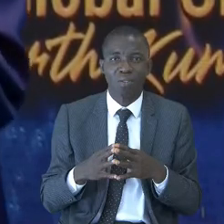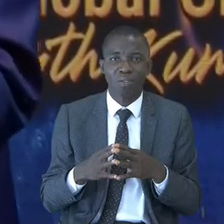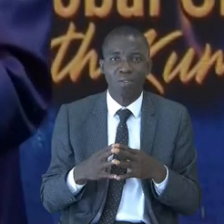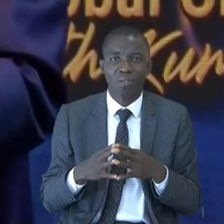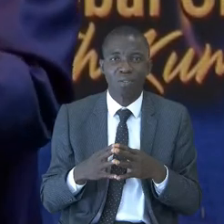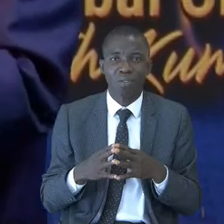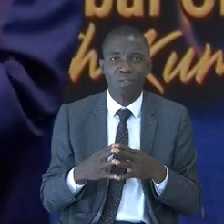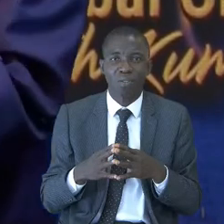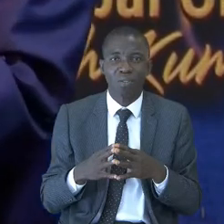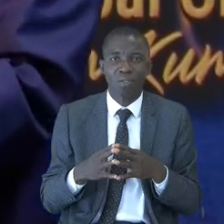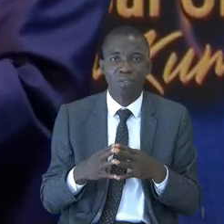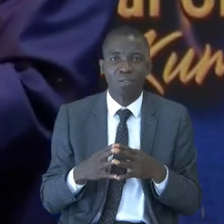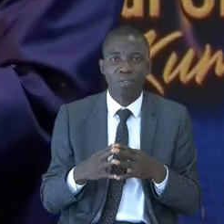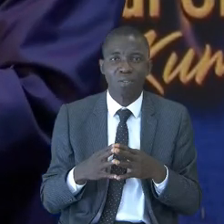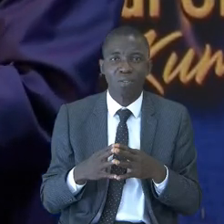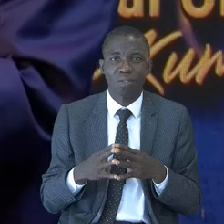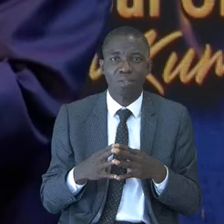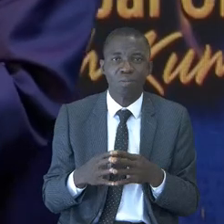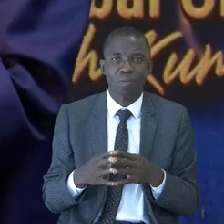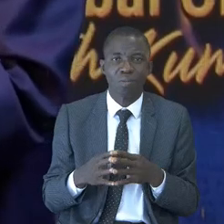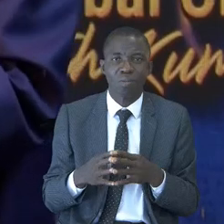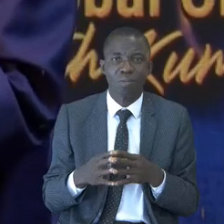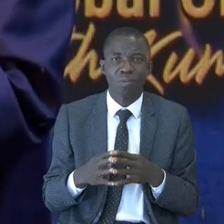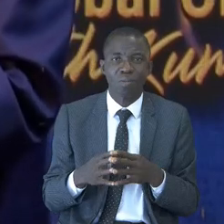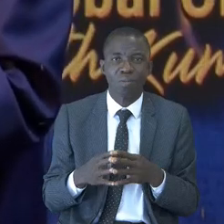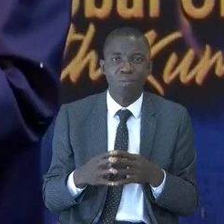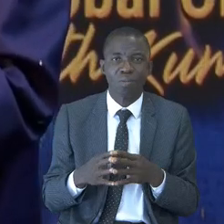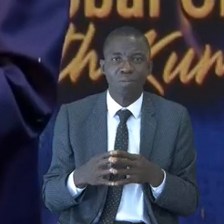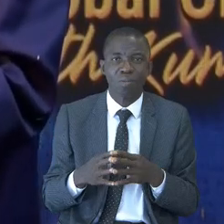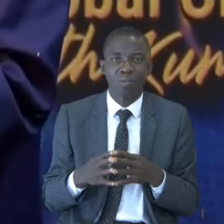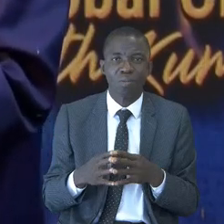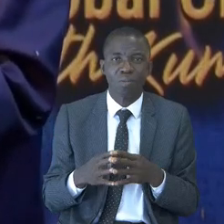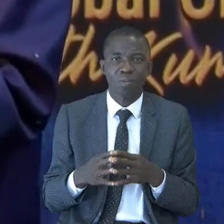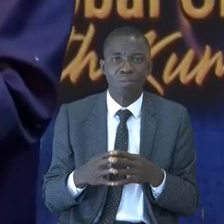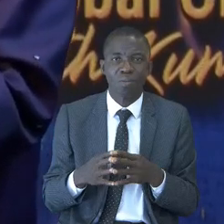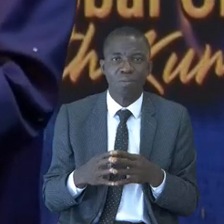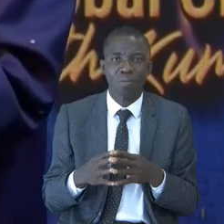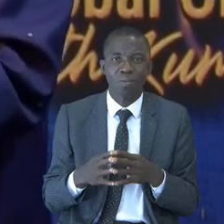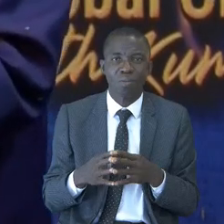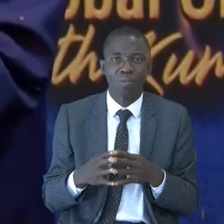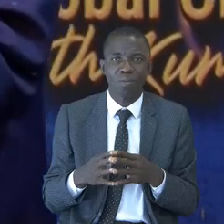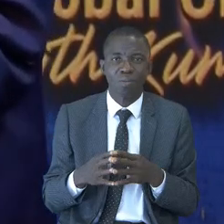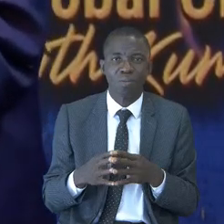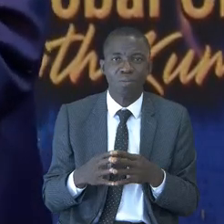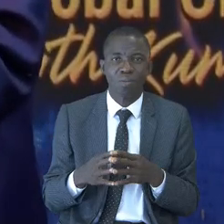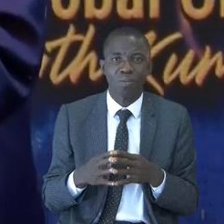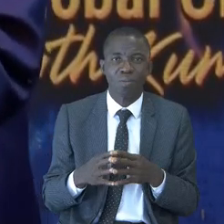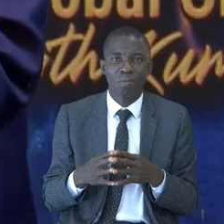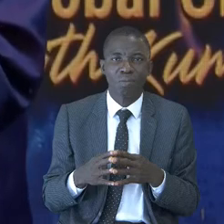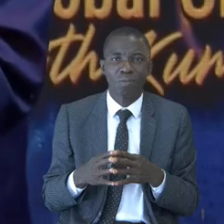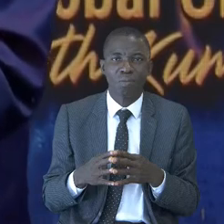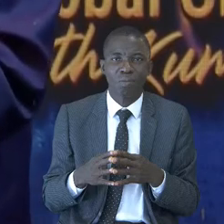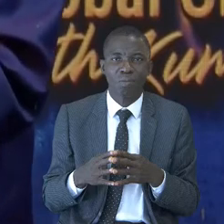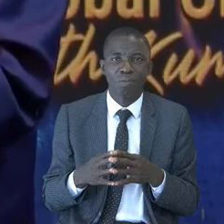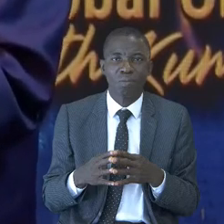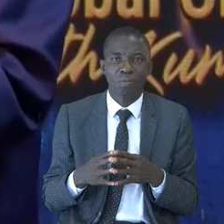Thank God. If you are done with counseling, at the